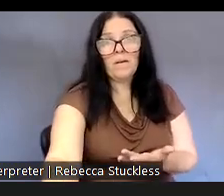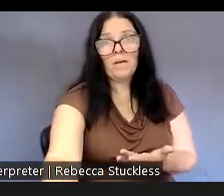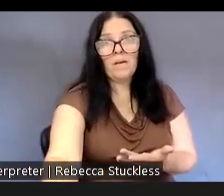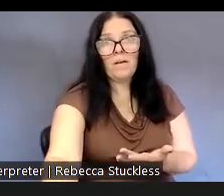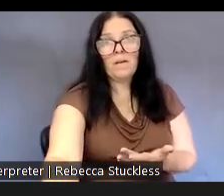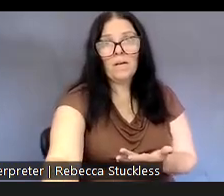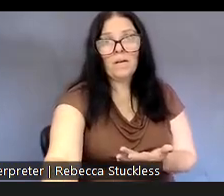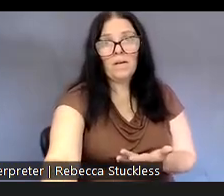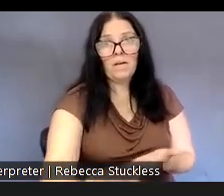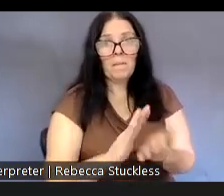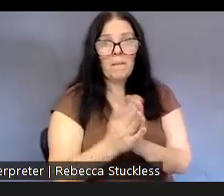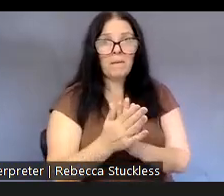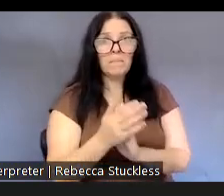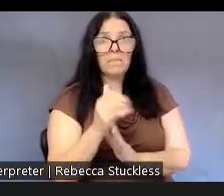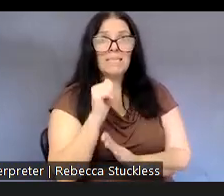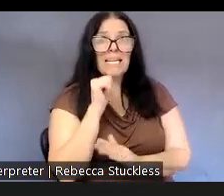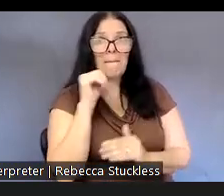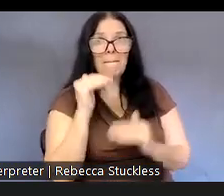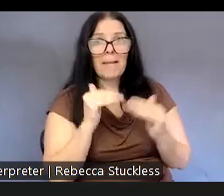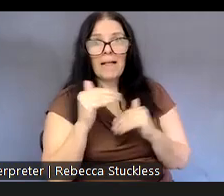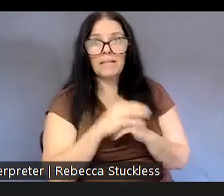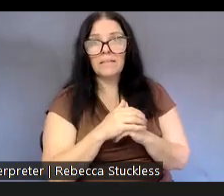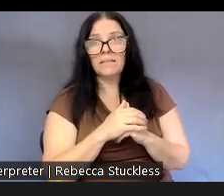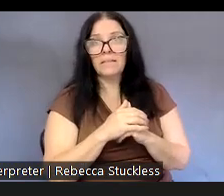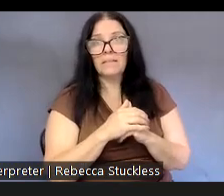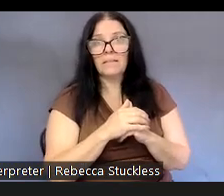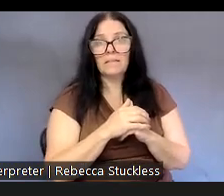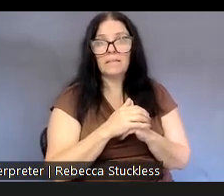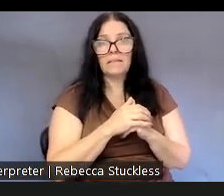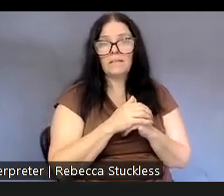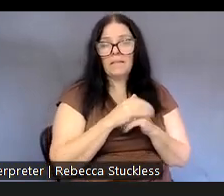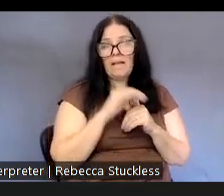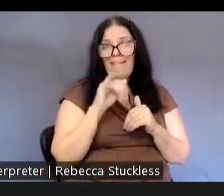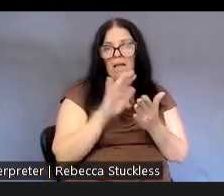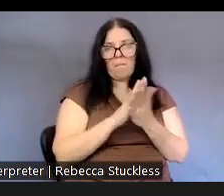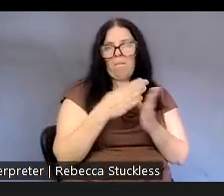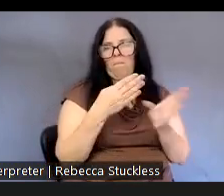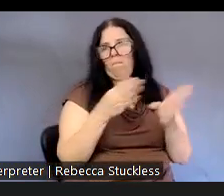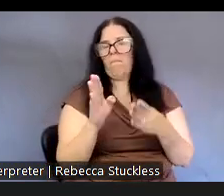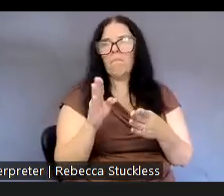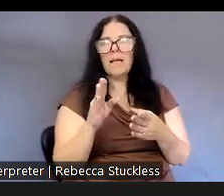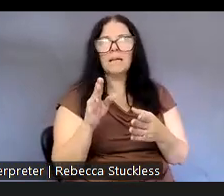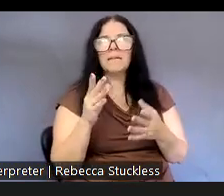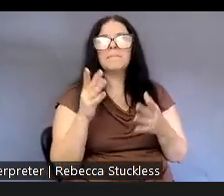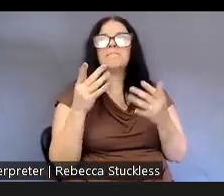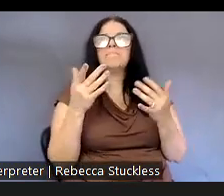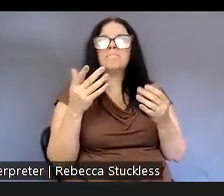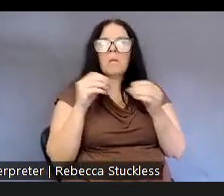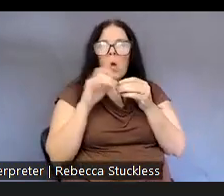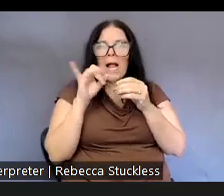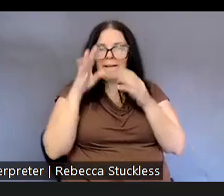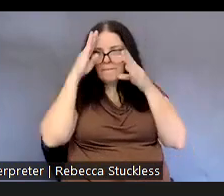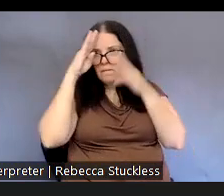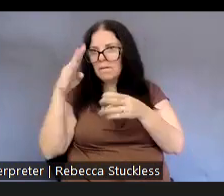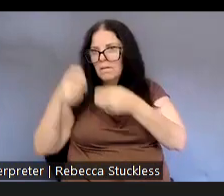imbalances, it tilts things too far in a direction away from that middle ground